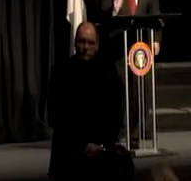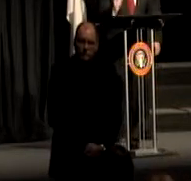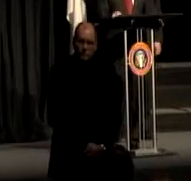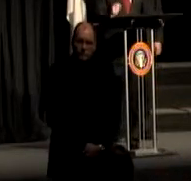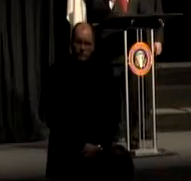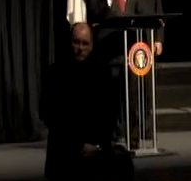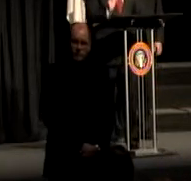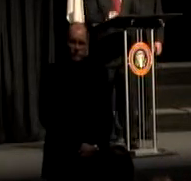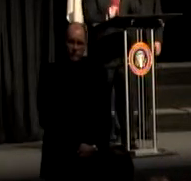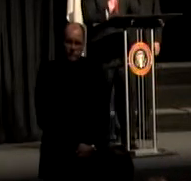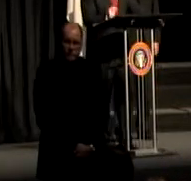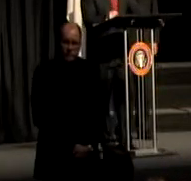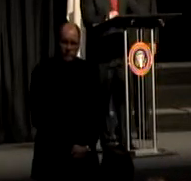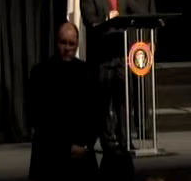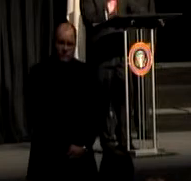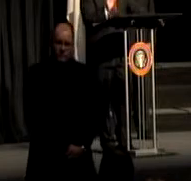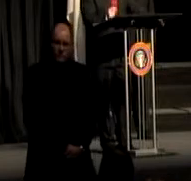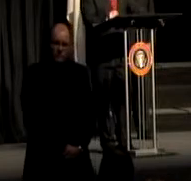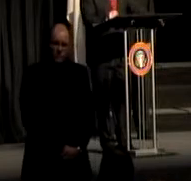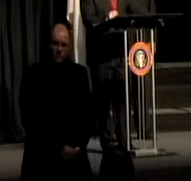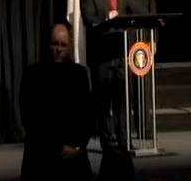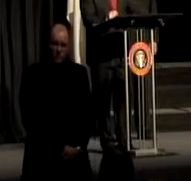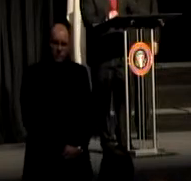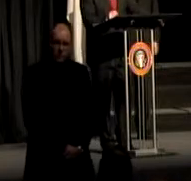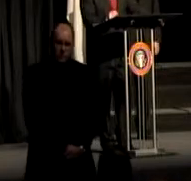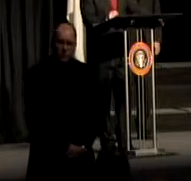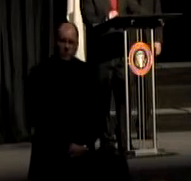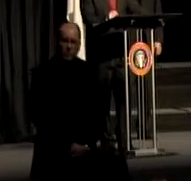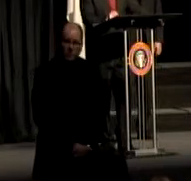God it is our final authority